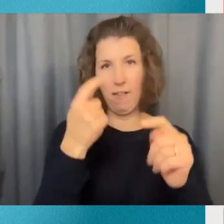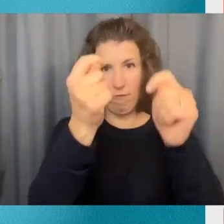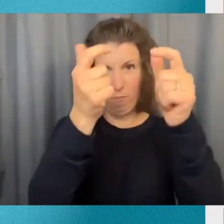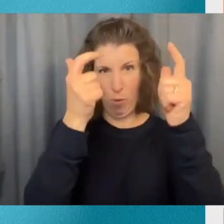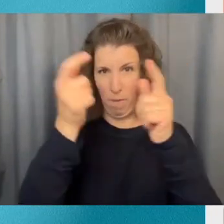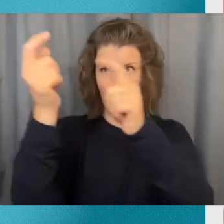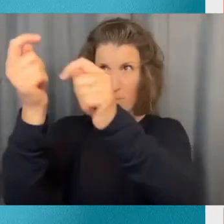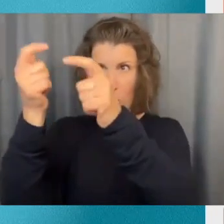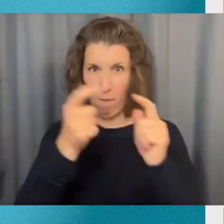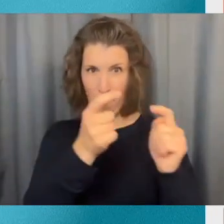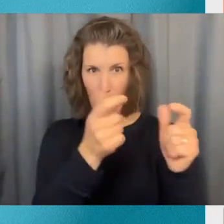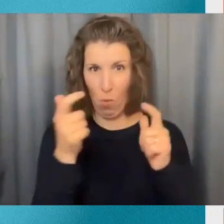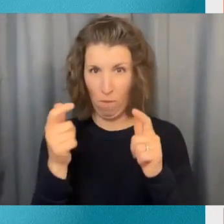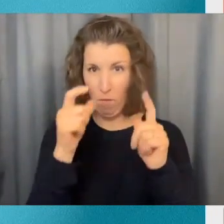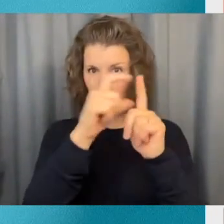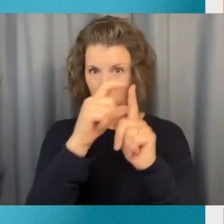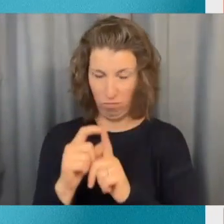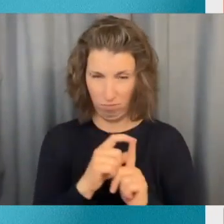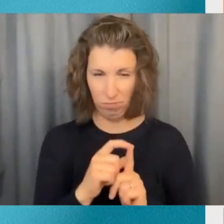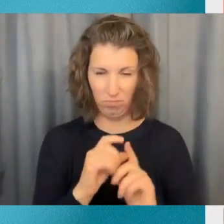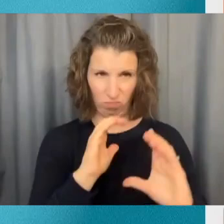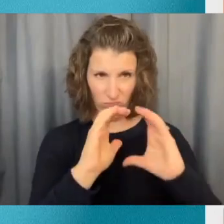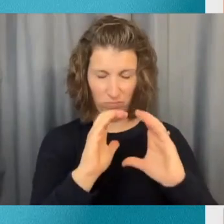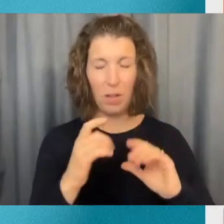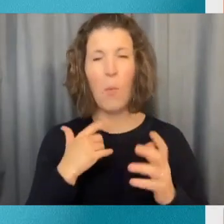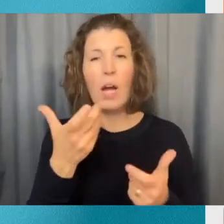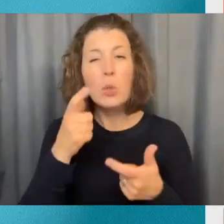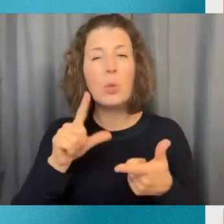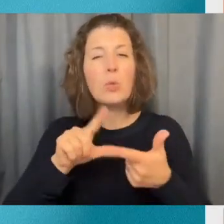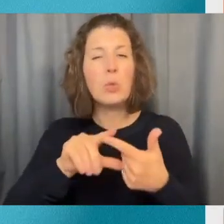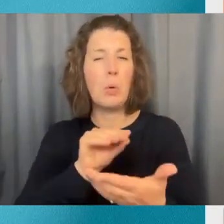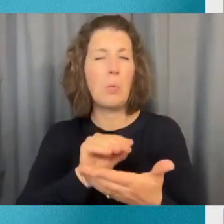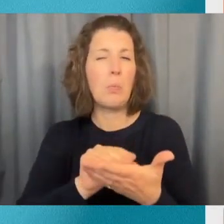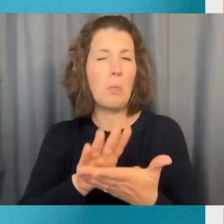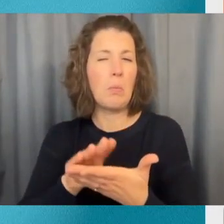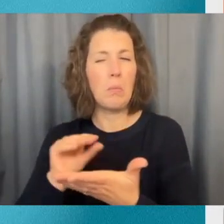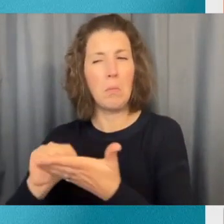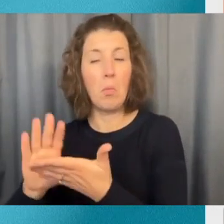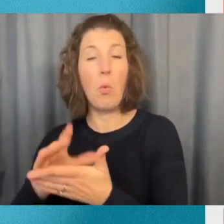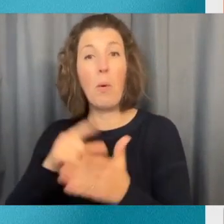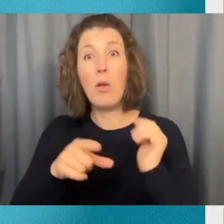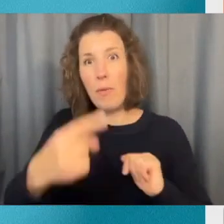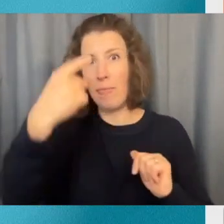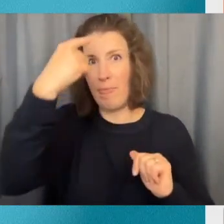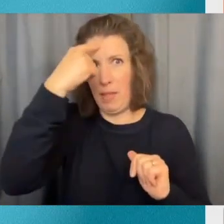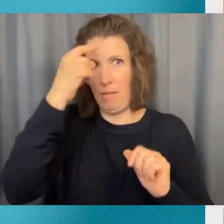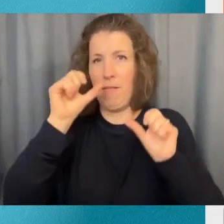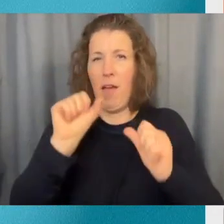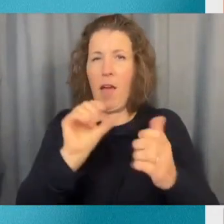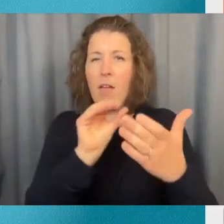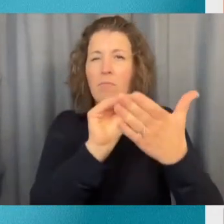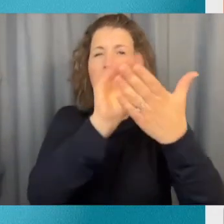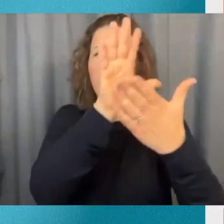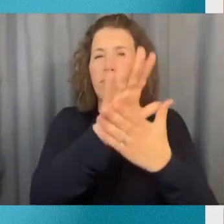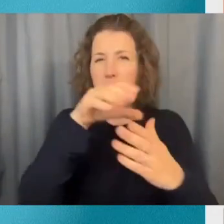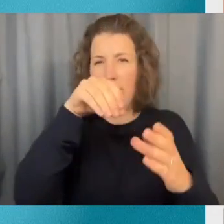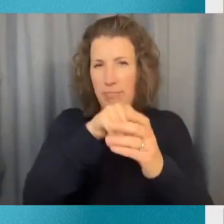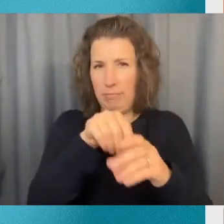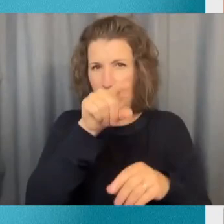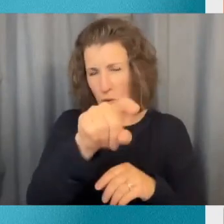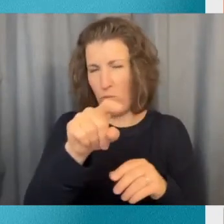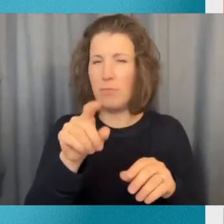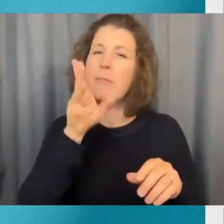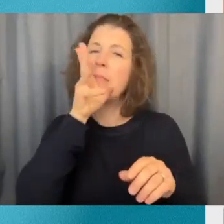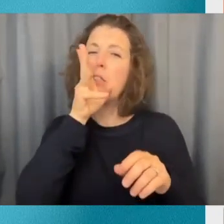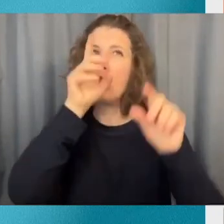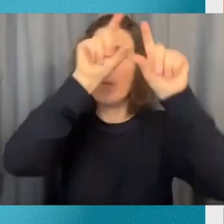the chat, drop in a few things that might be in the speech bubbles, okay? So starting with this first one here, we have a physician walking